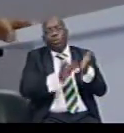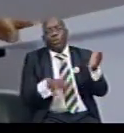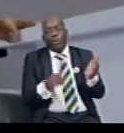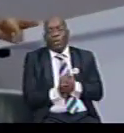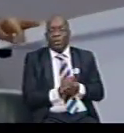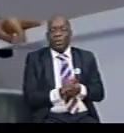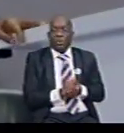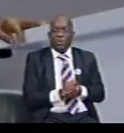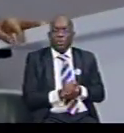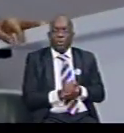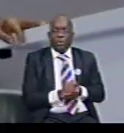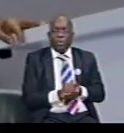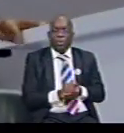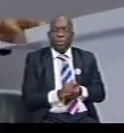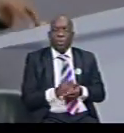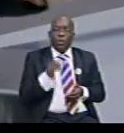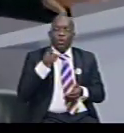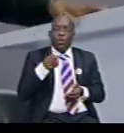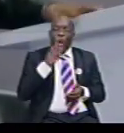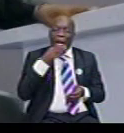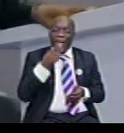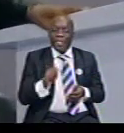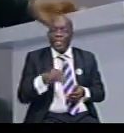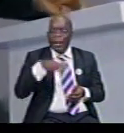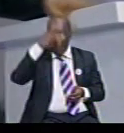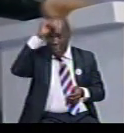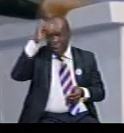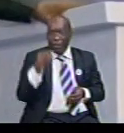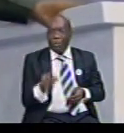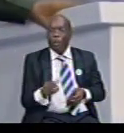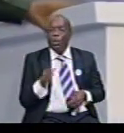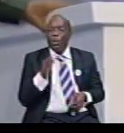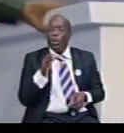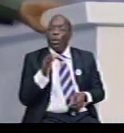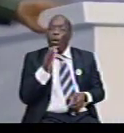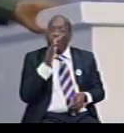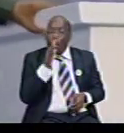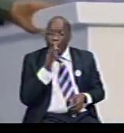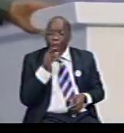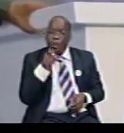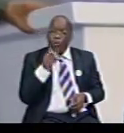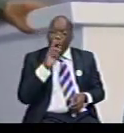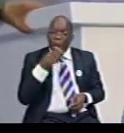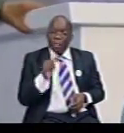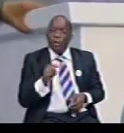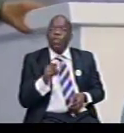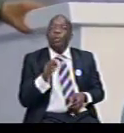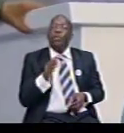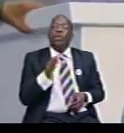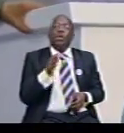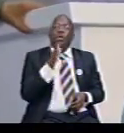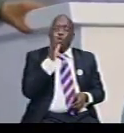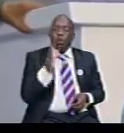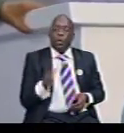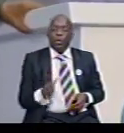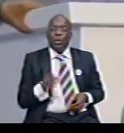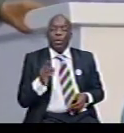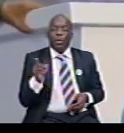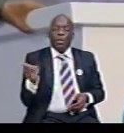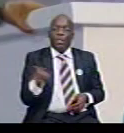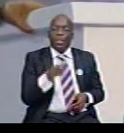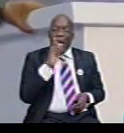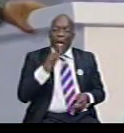Say, thou art the man, madam. Thou art the woman. And they have so trained